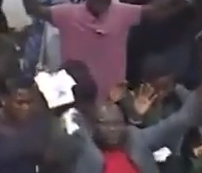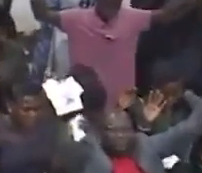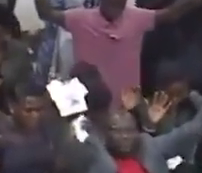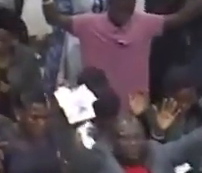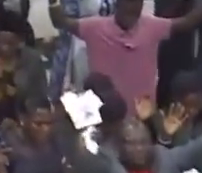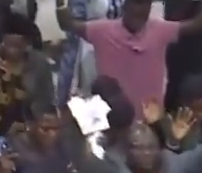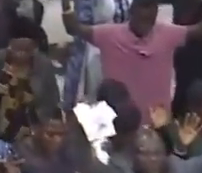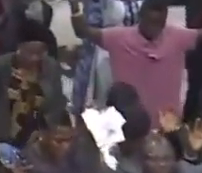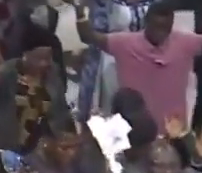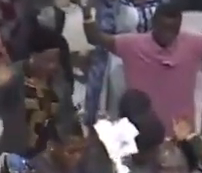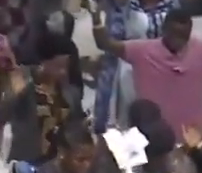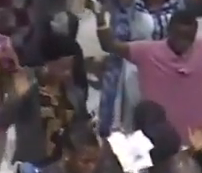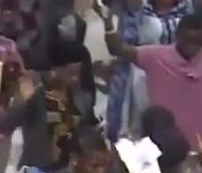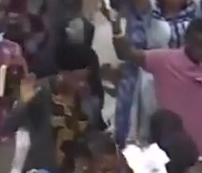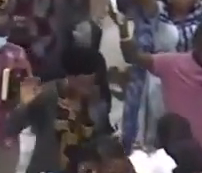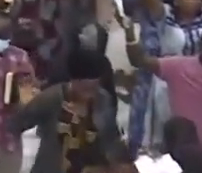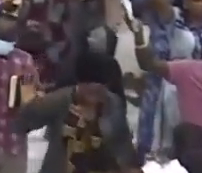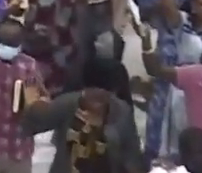From now on,